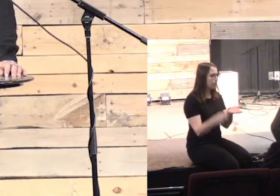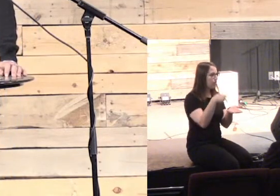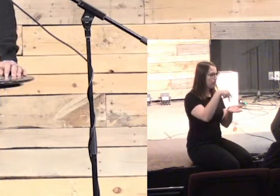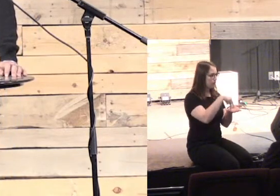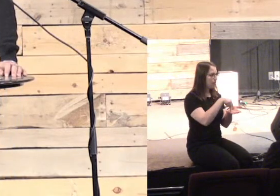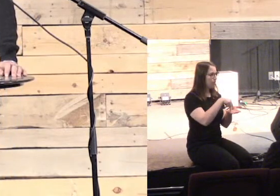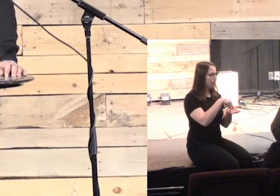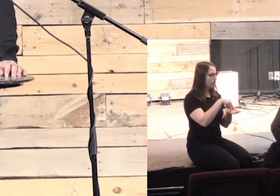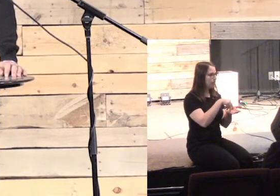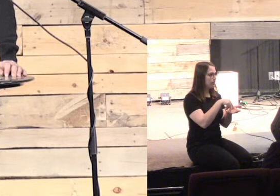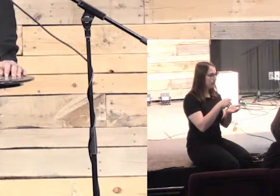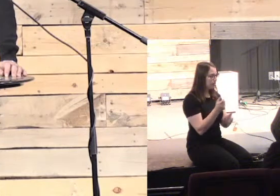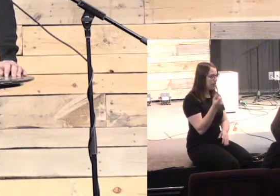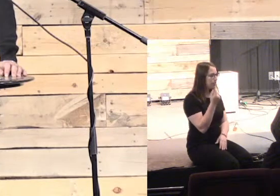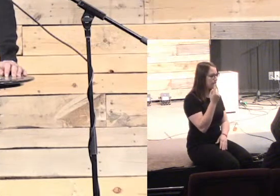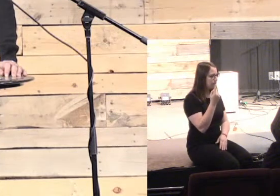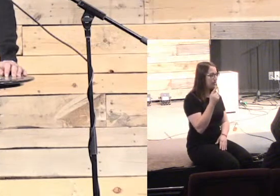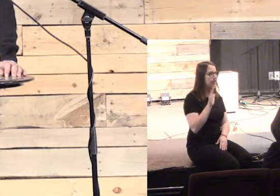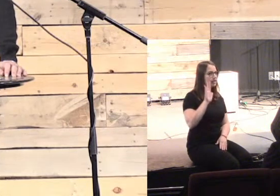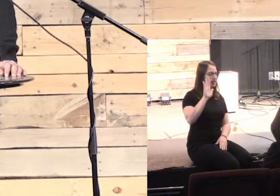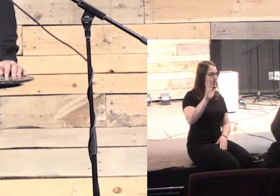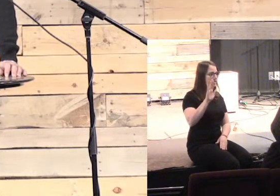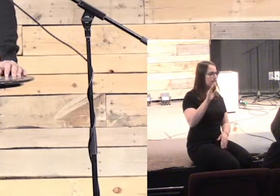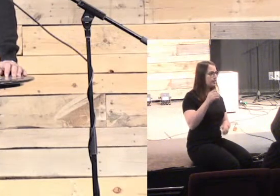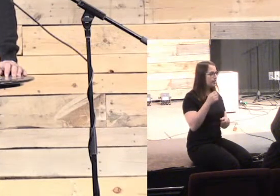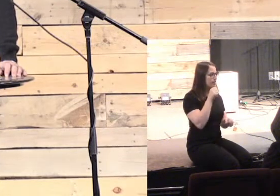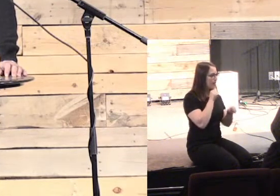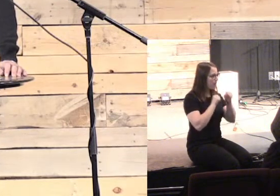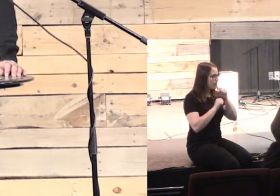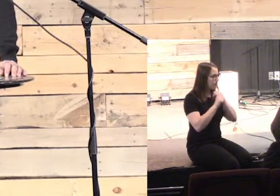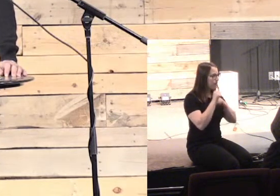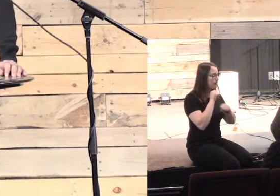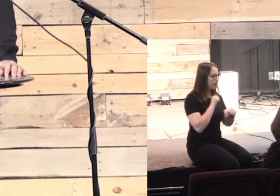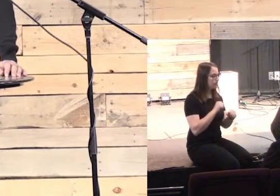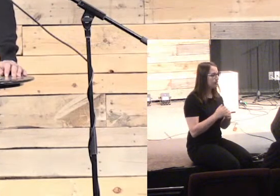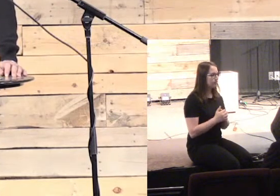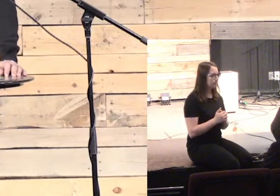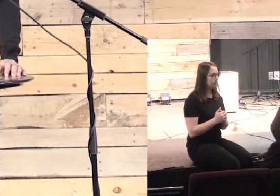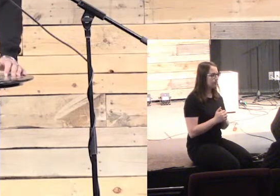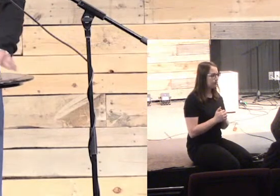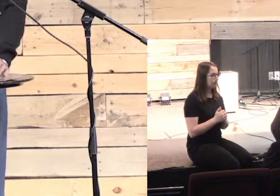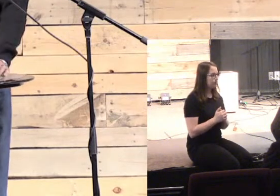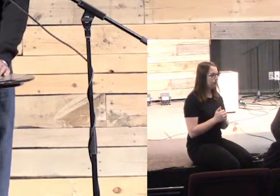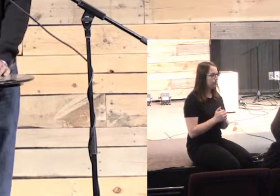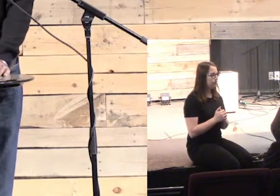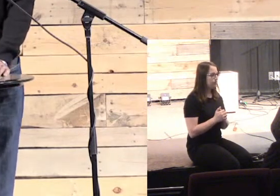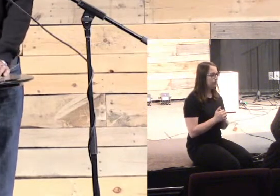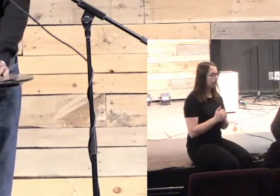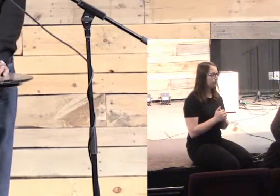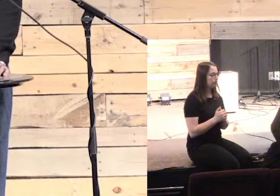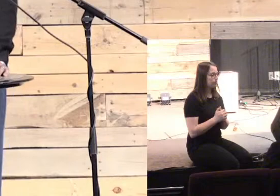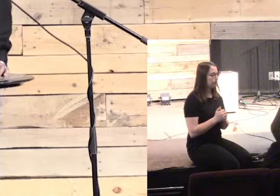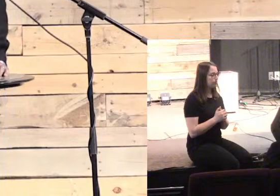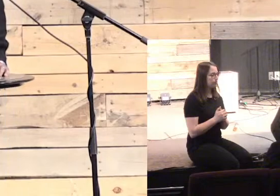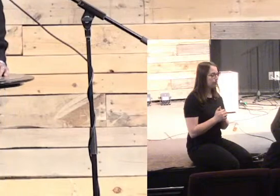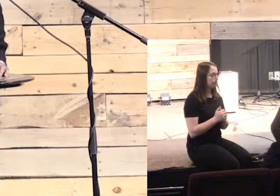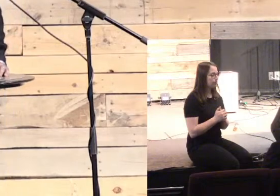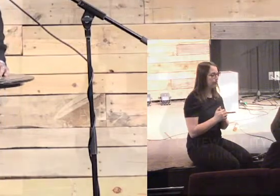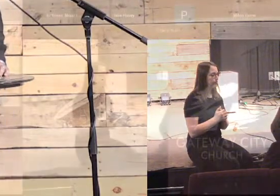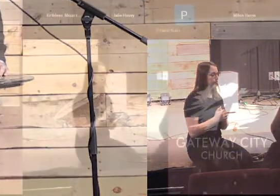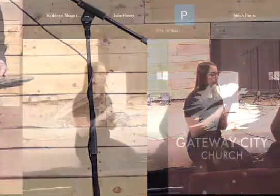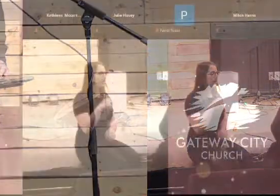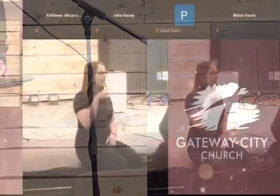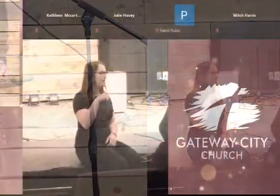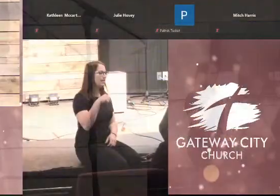his sufferings, becoming like him in his death, and so somehow attaining to the resurrection of the dead. This